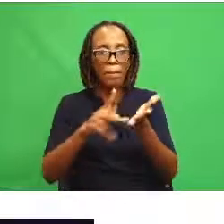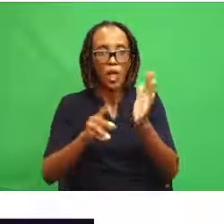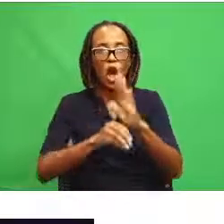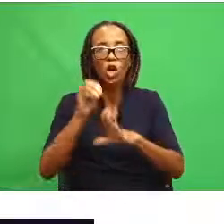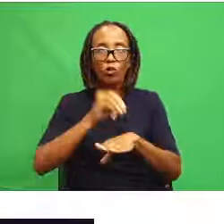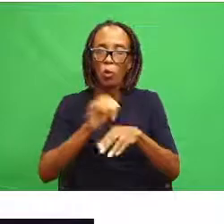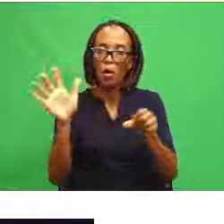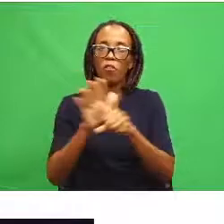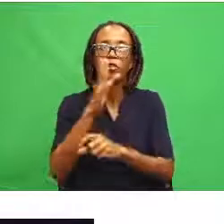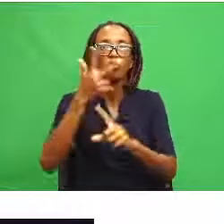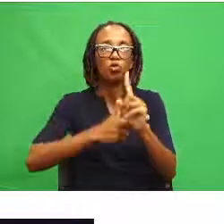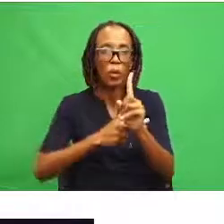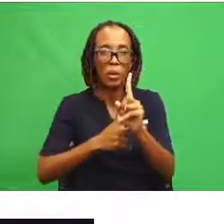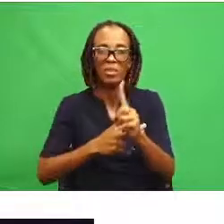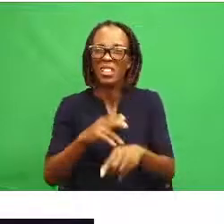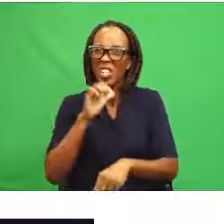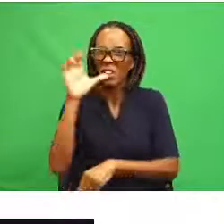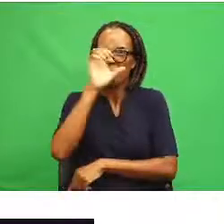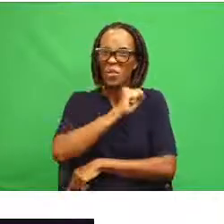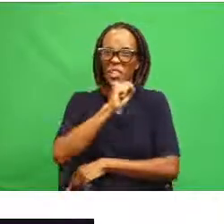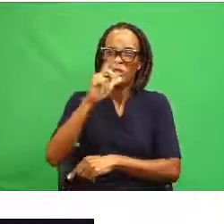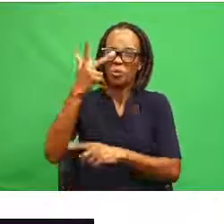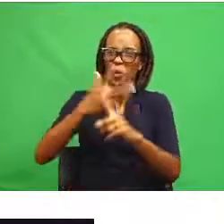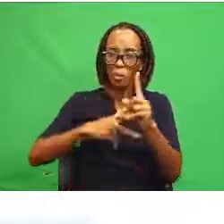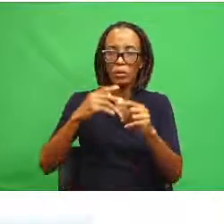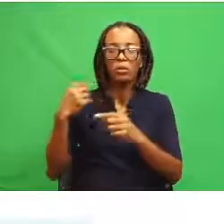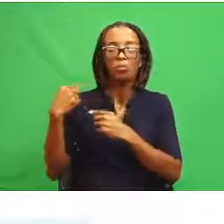with regards to the first payment.